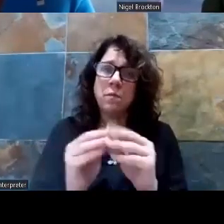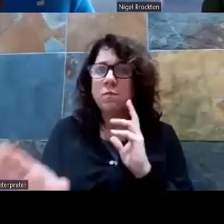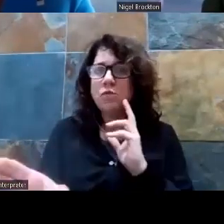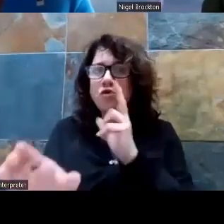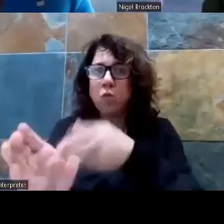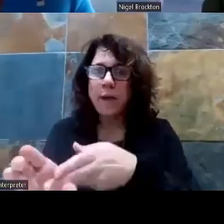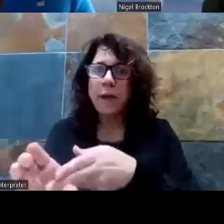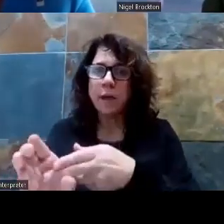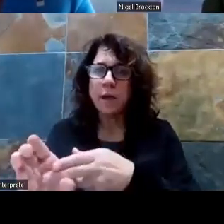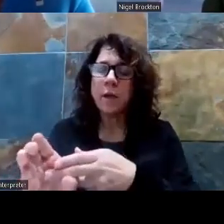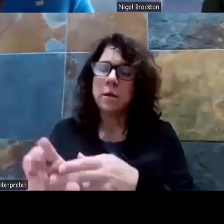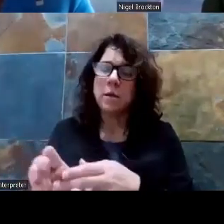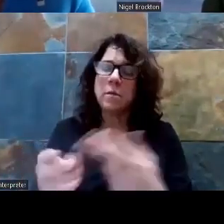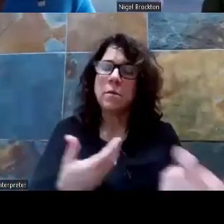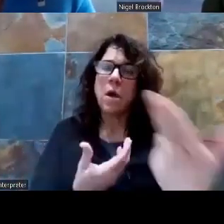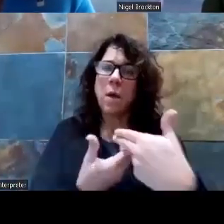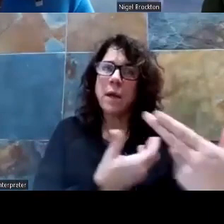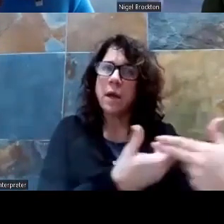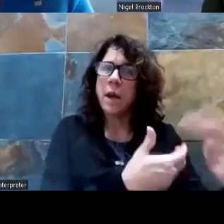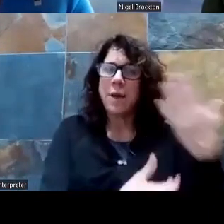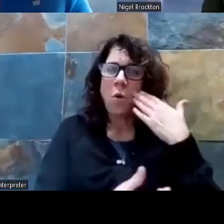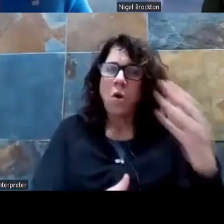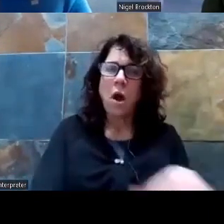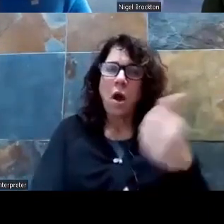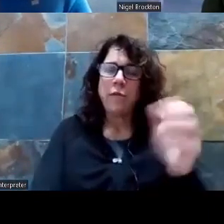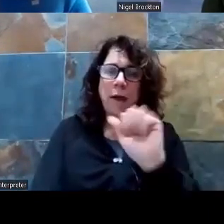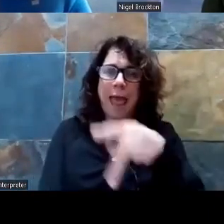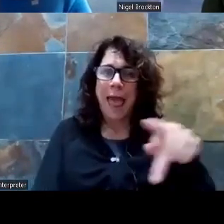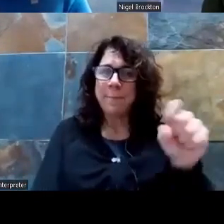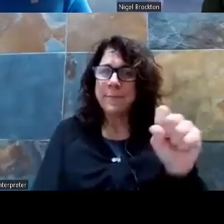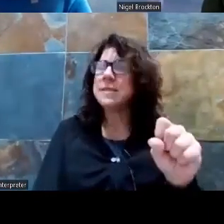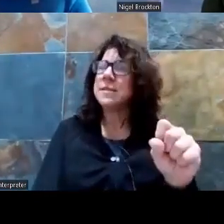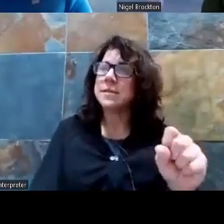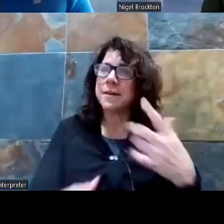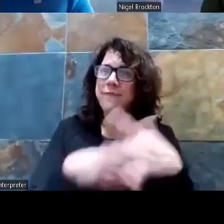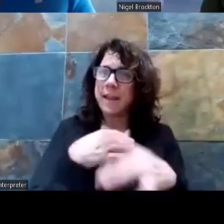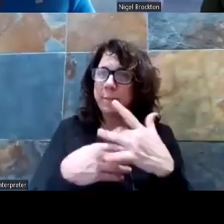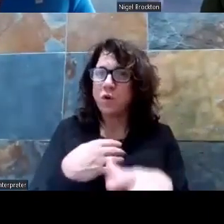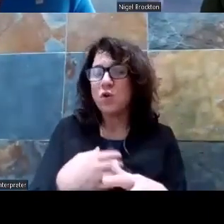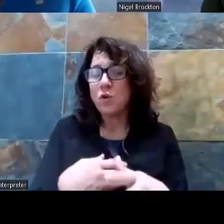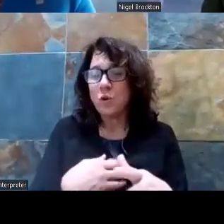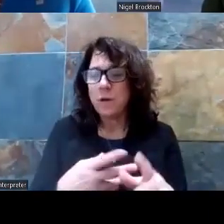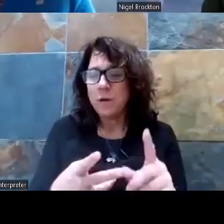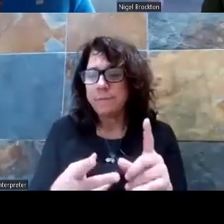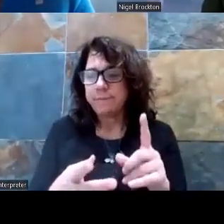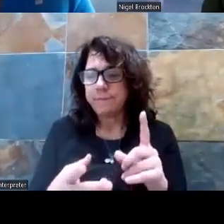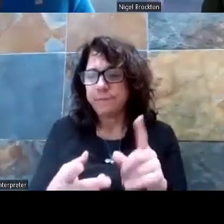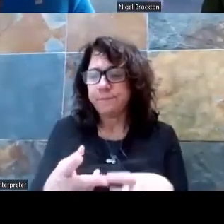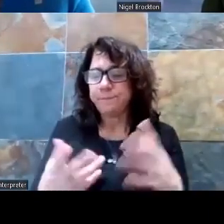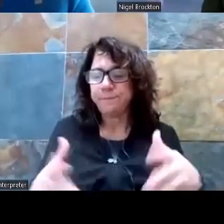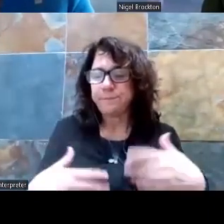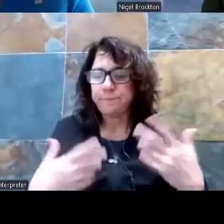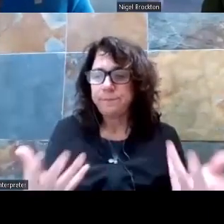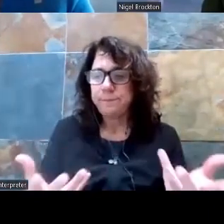and coming on board. I know there are other apps available. So it's just